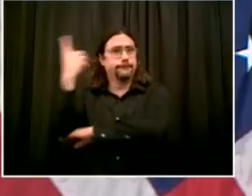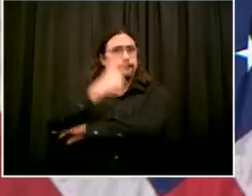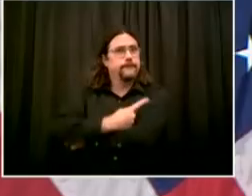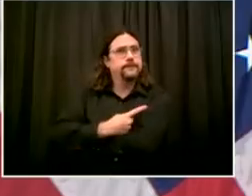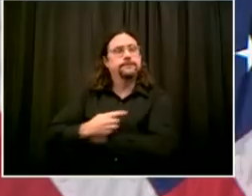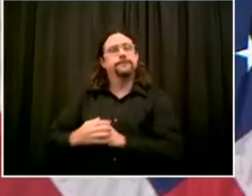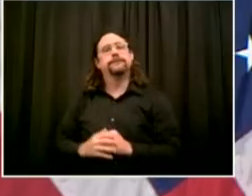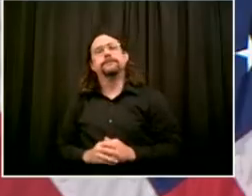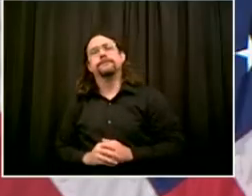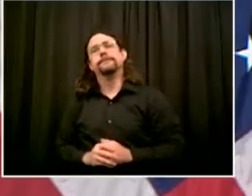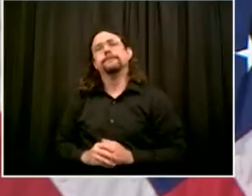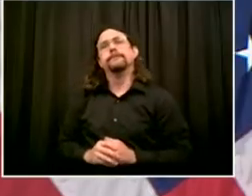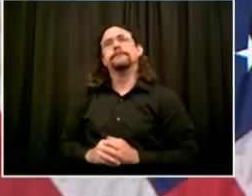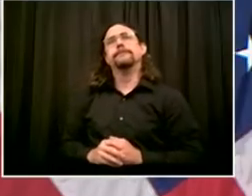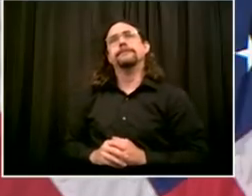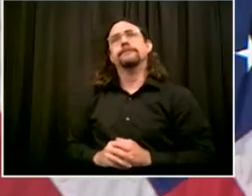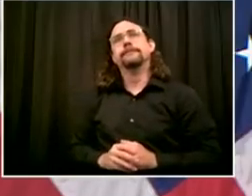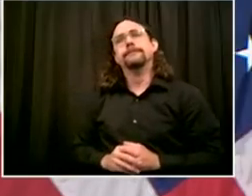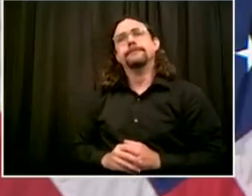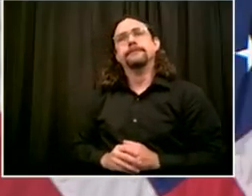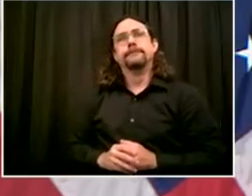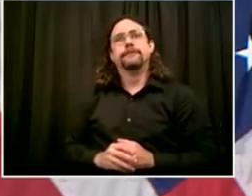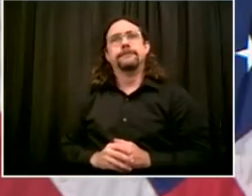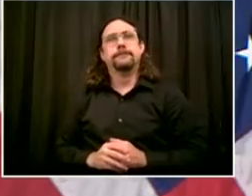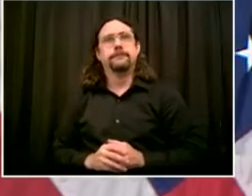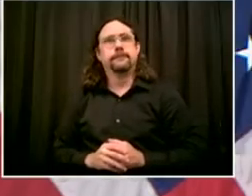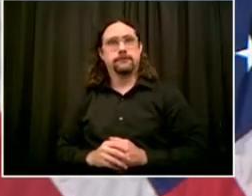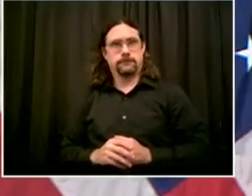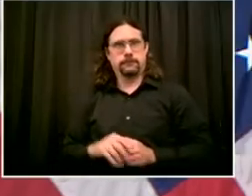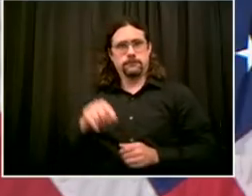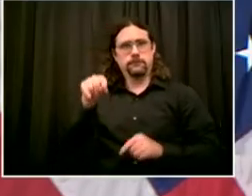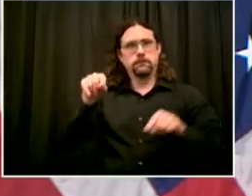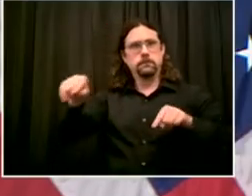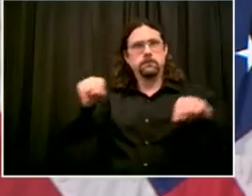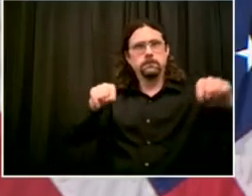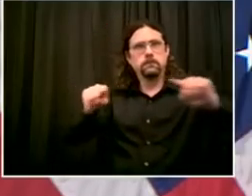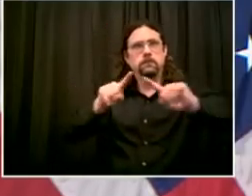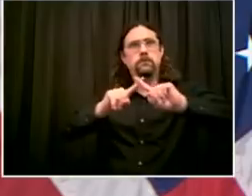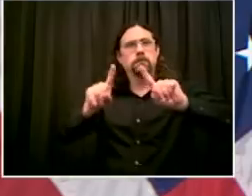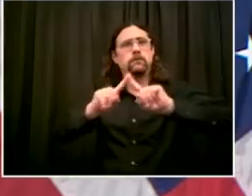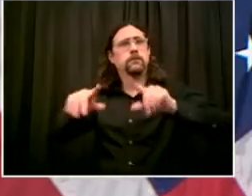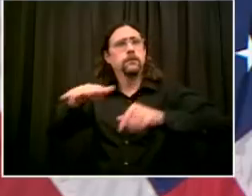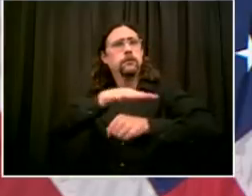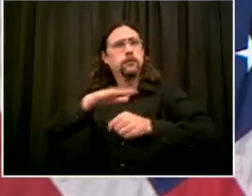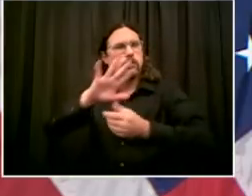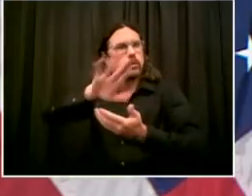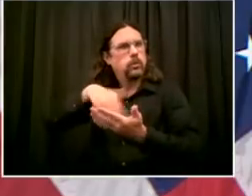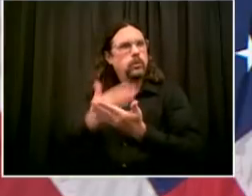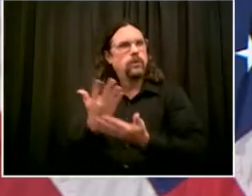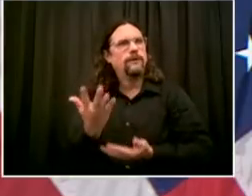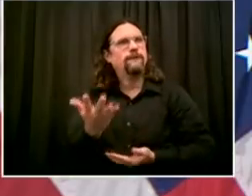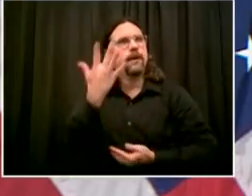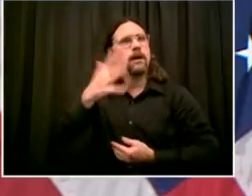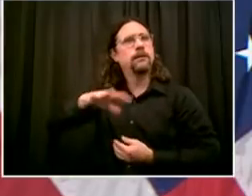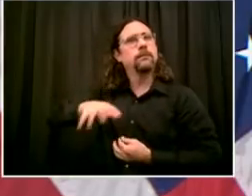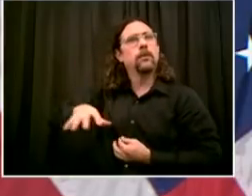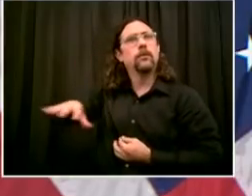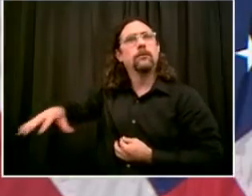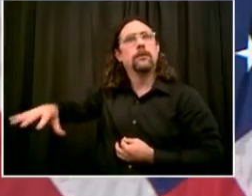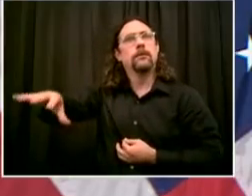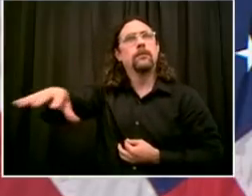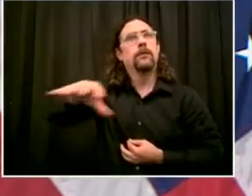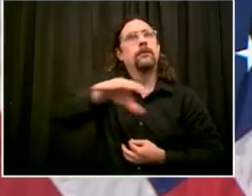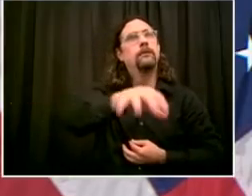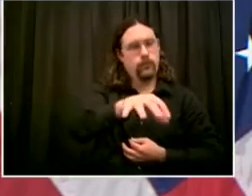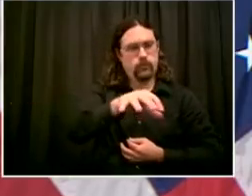and coordinate resources time of as needed. They'll be surveying streets and roadways that are typically vulnerable to flooding,